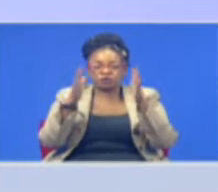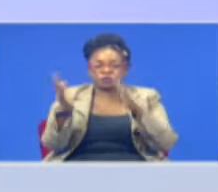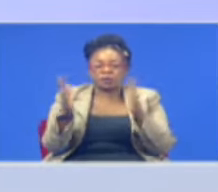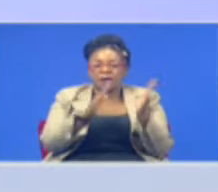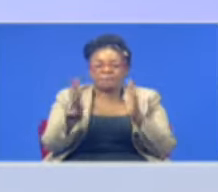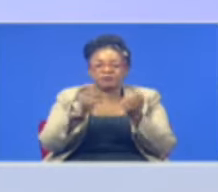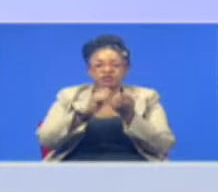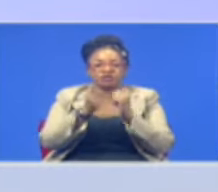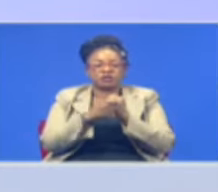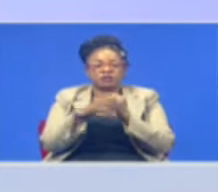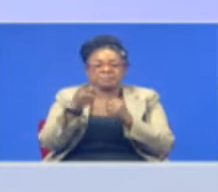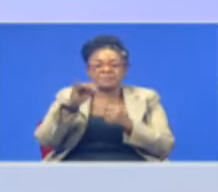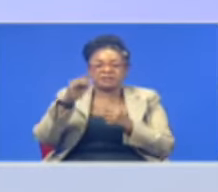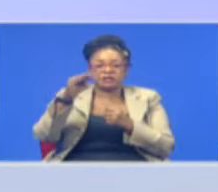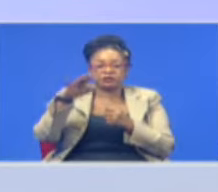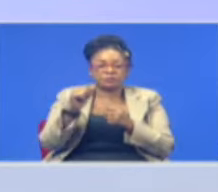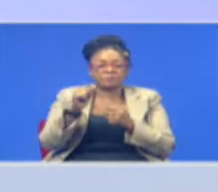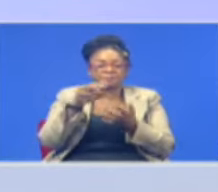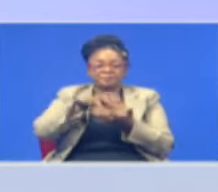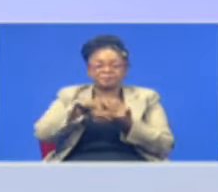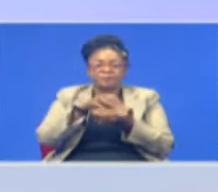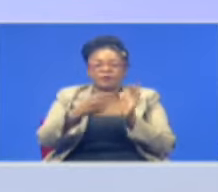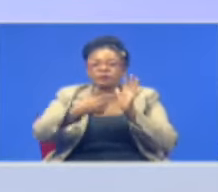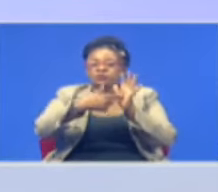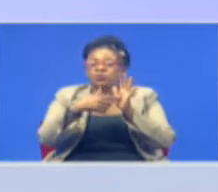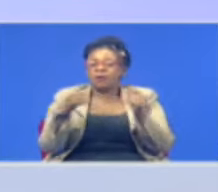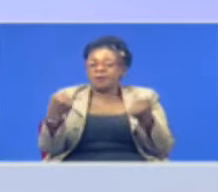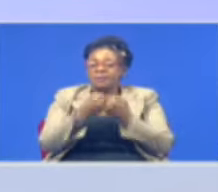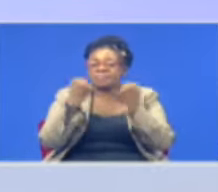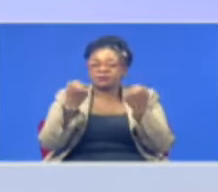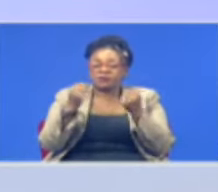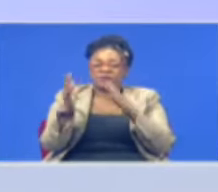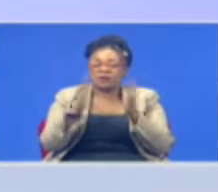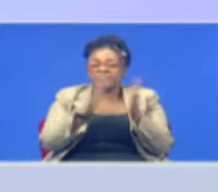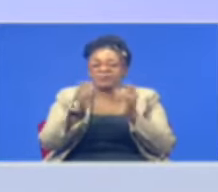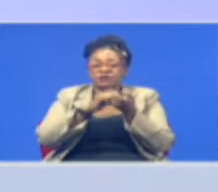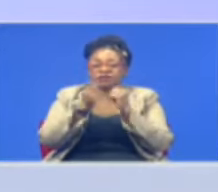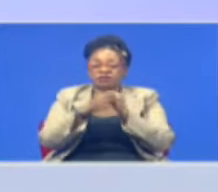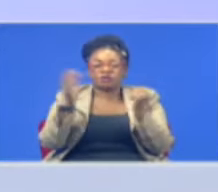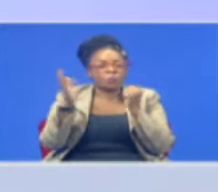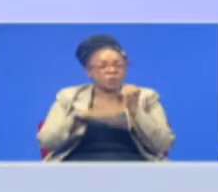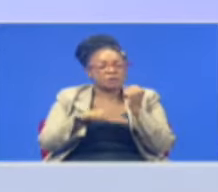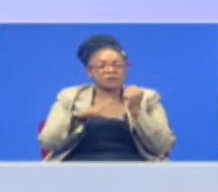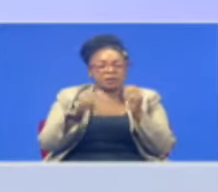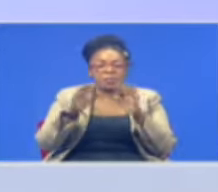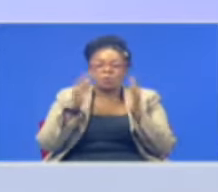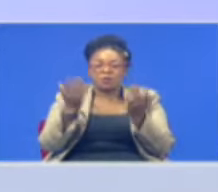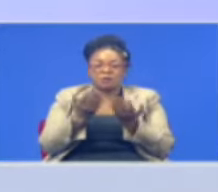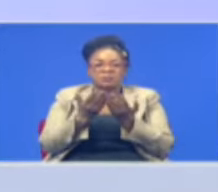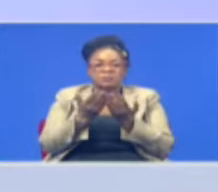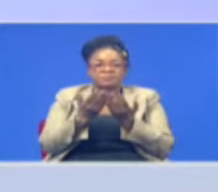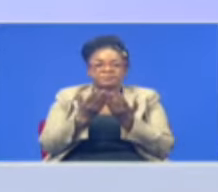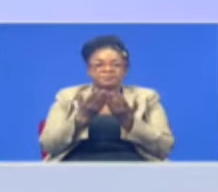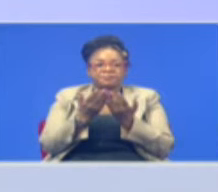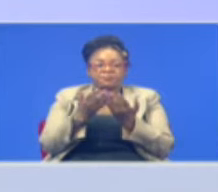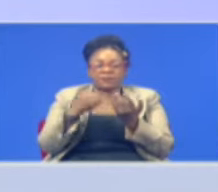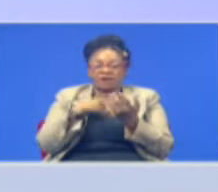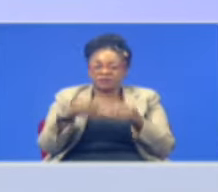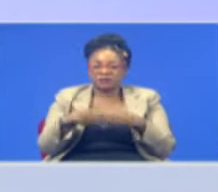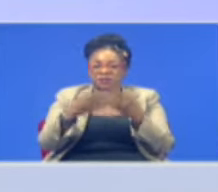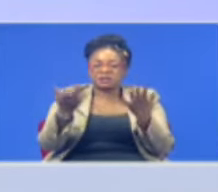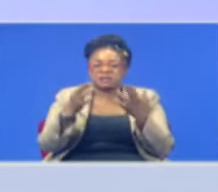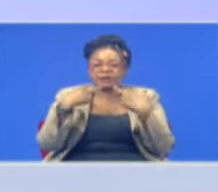mitigation, as data indicates that the impacts of climate change are worsening around the world. A newly released report on the state of